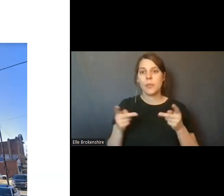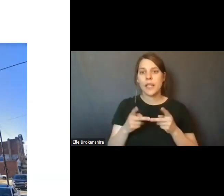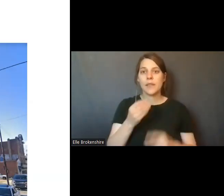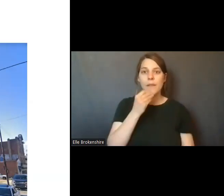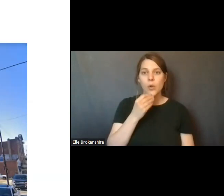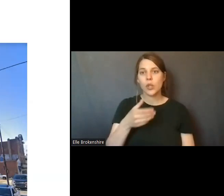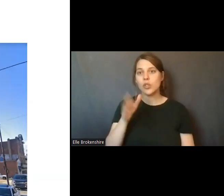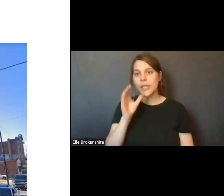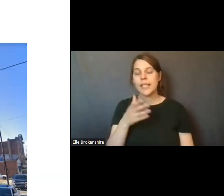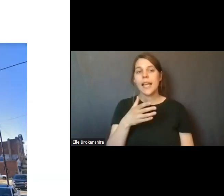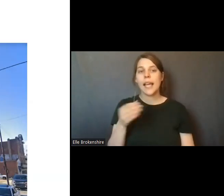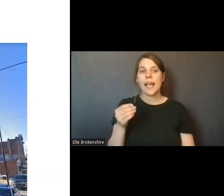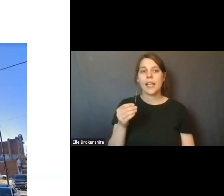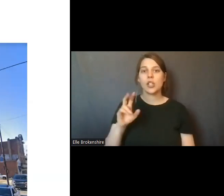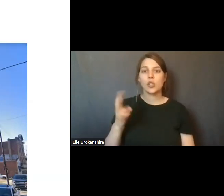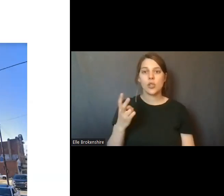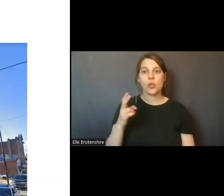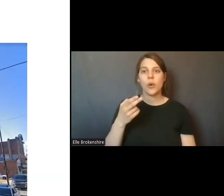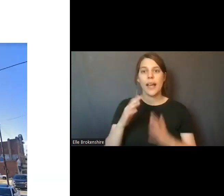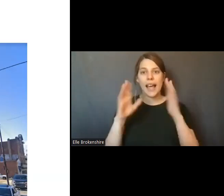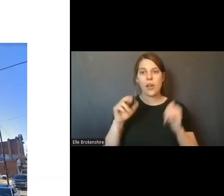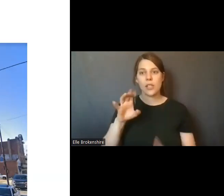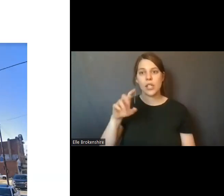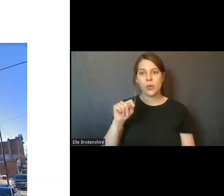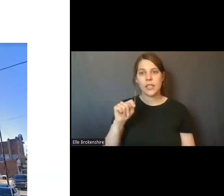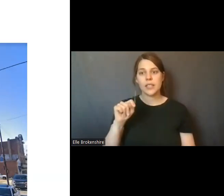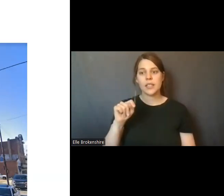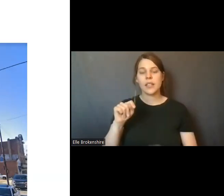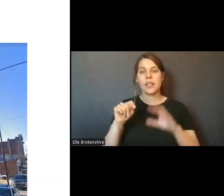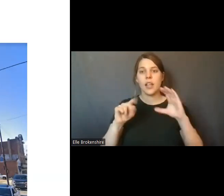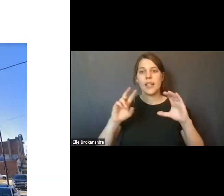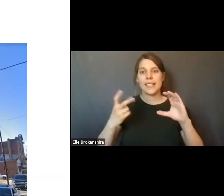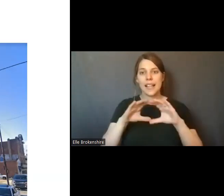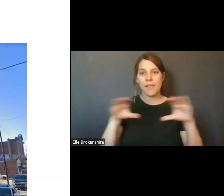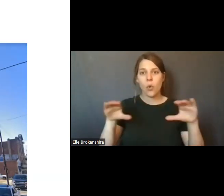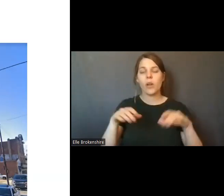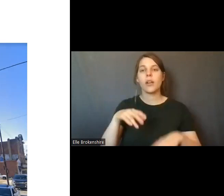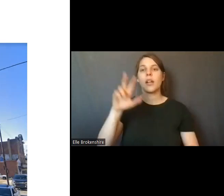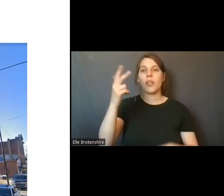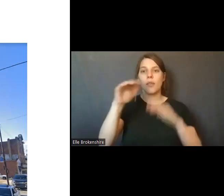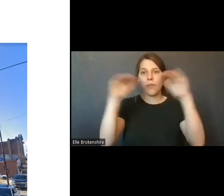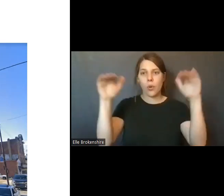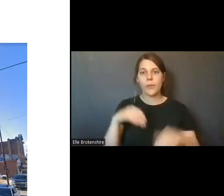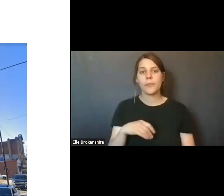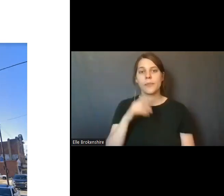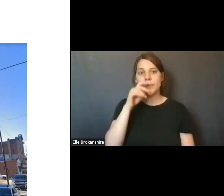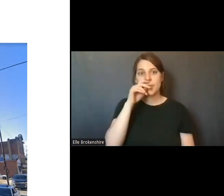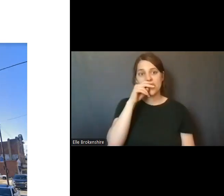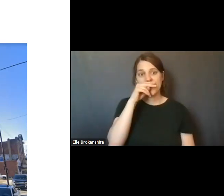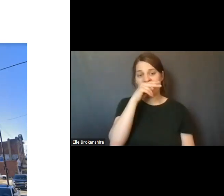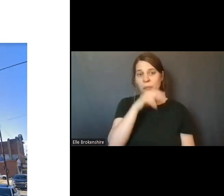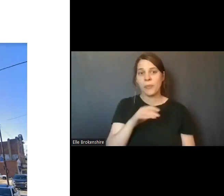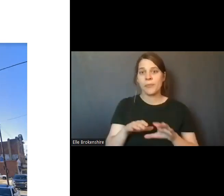as well as 2 housing units, one on each of the 2nd and 3rd floors. In the adjacent vacant parcels,